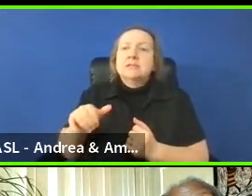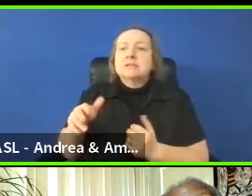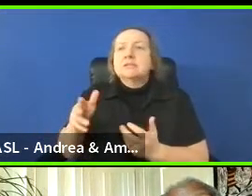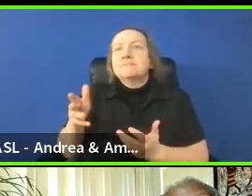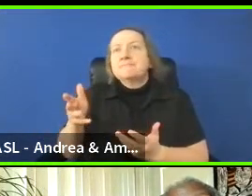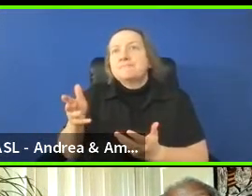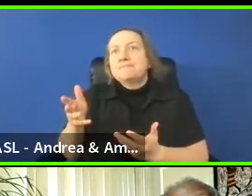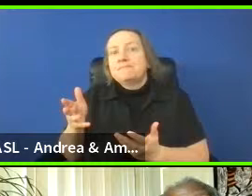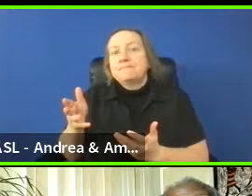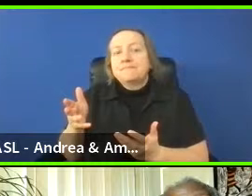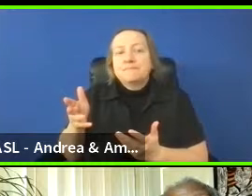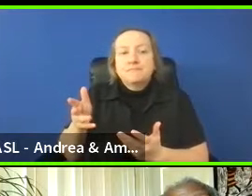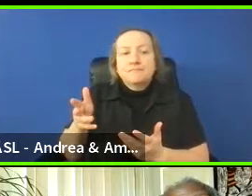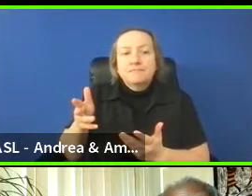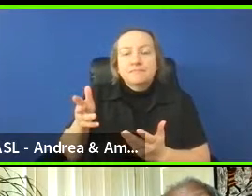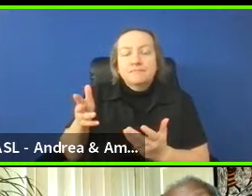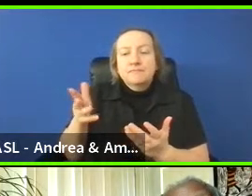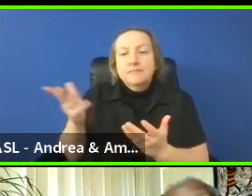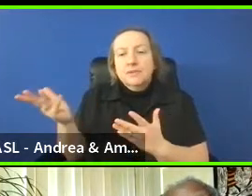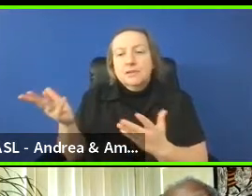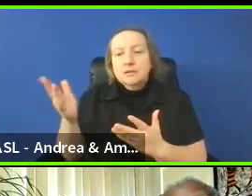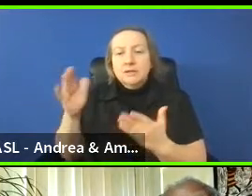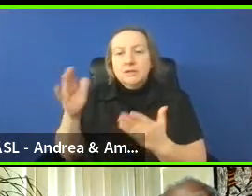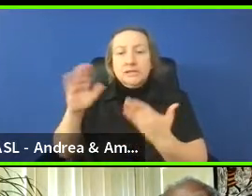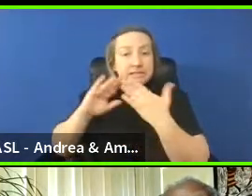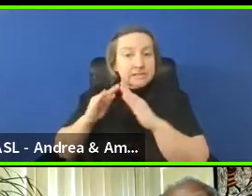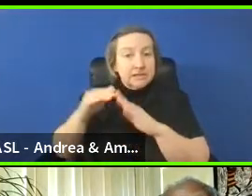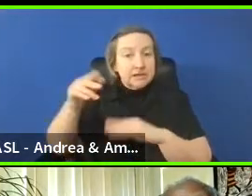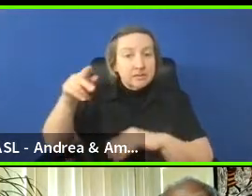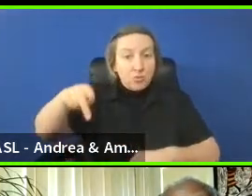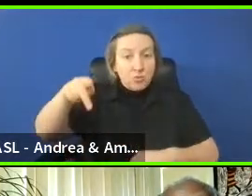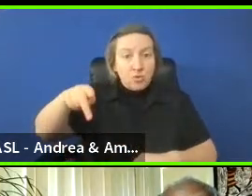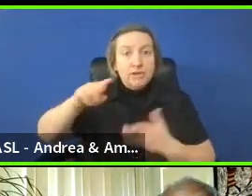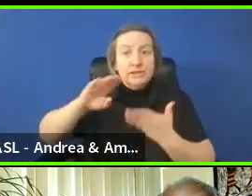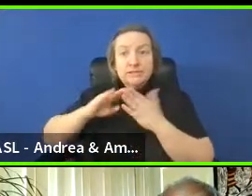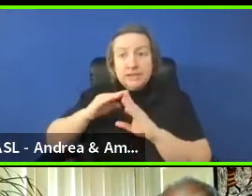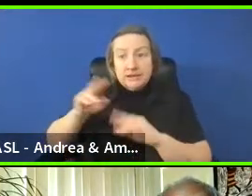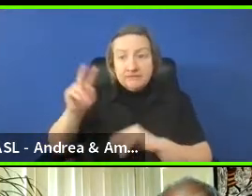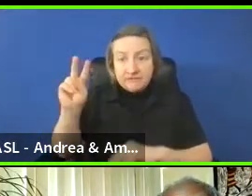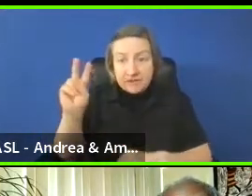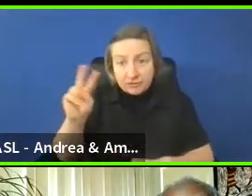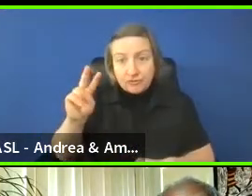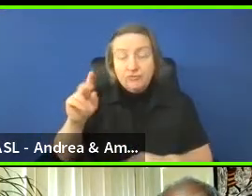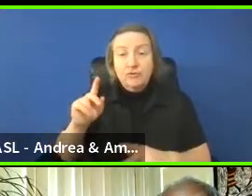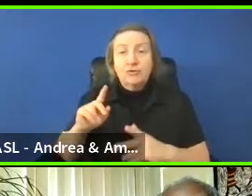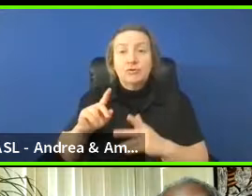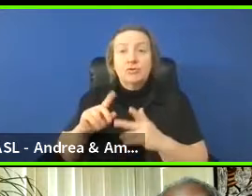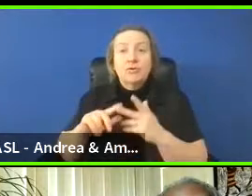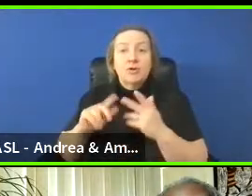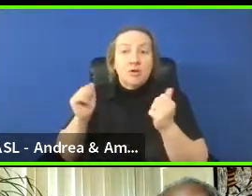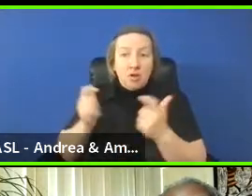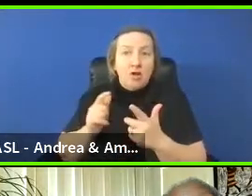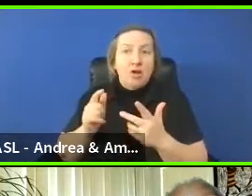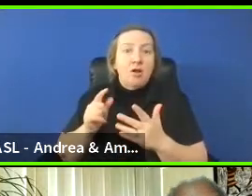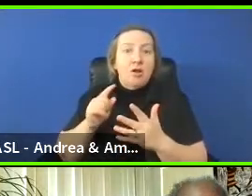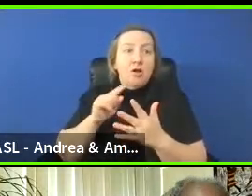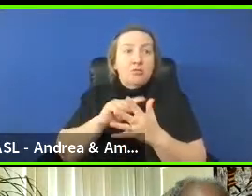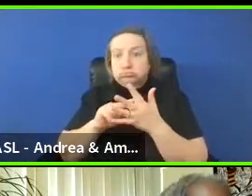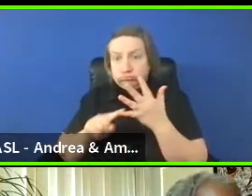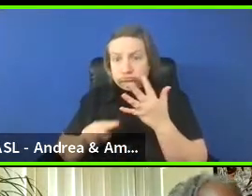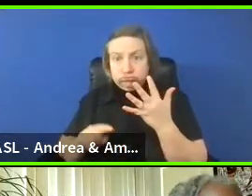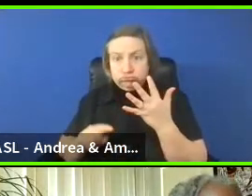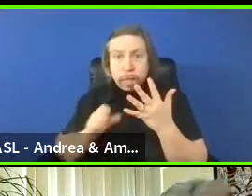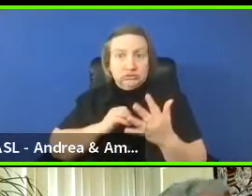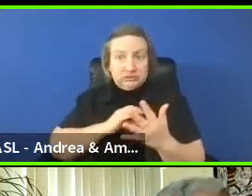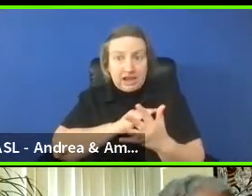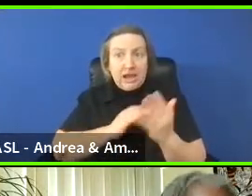that City of Portland, City of Vancouver, all of these staff,